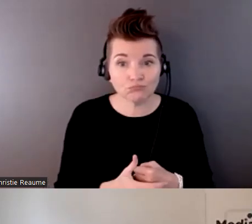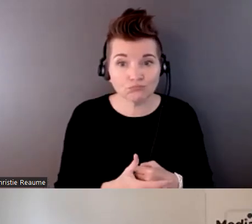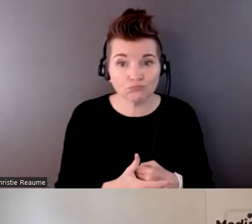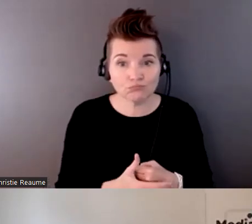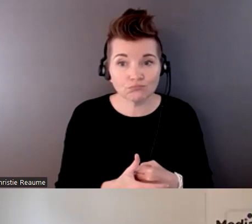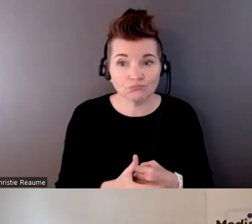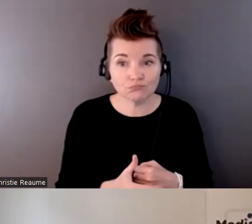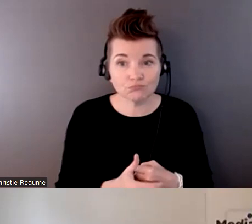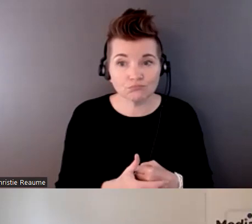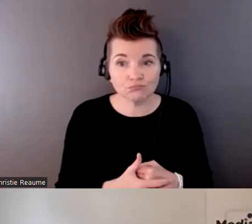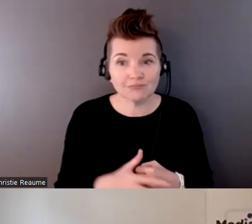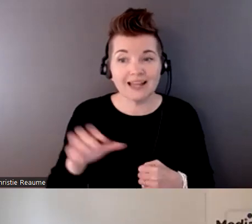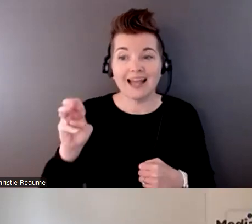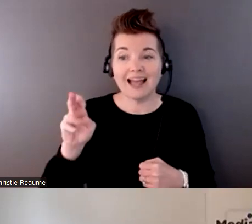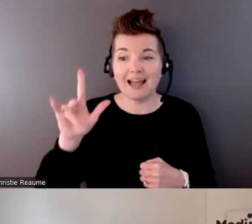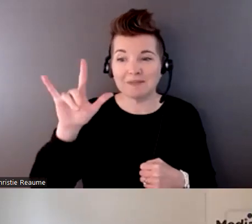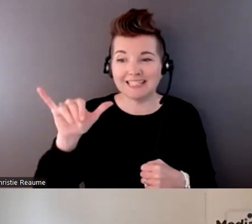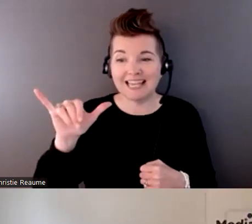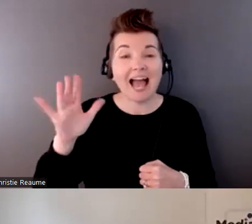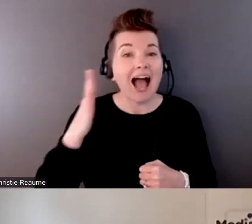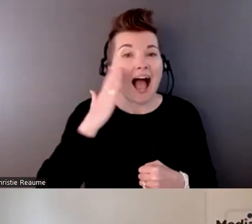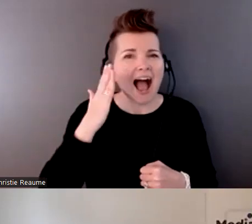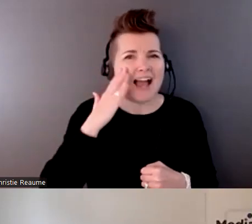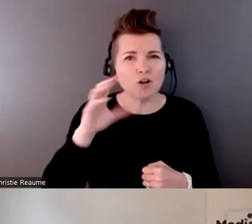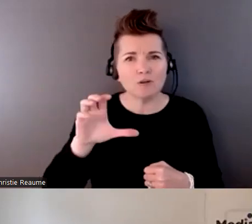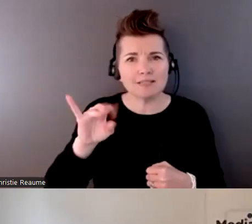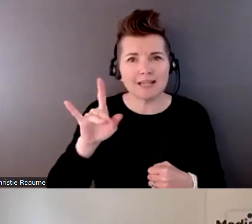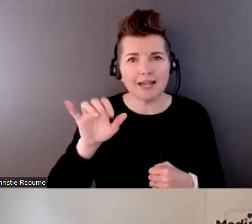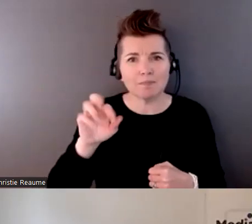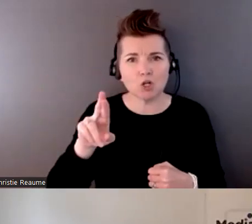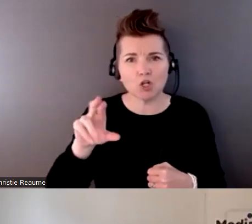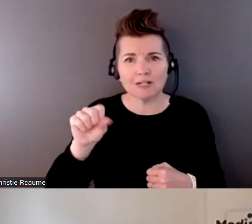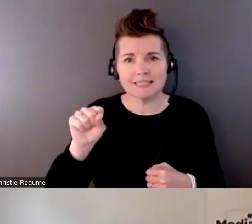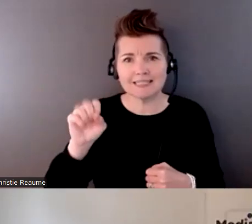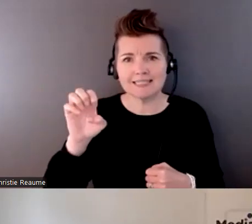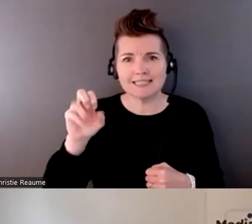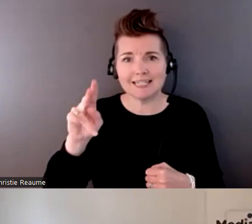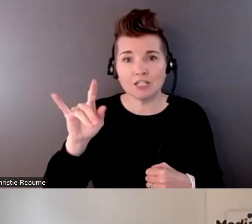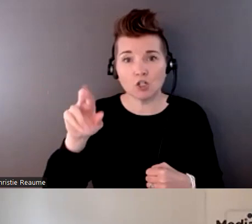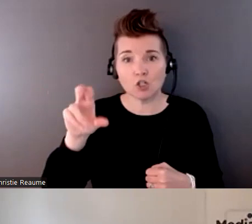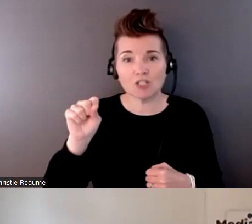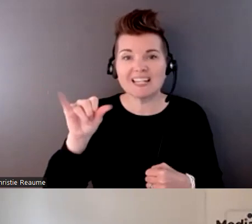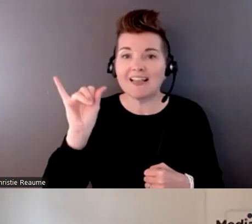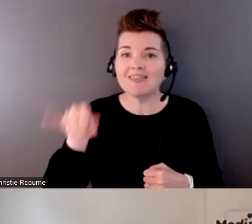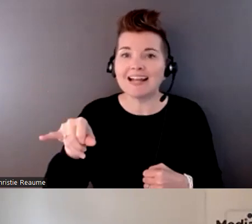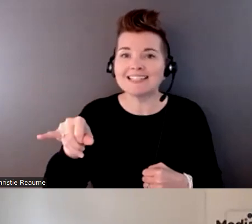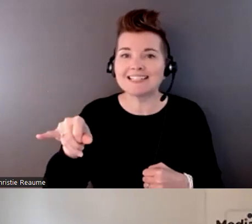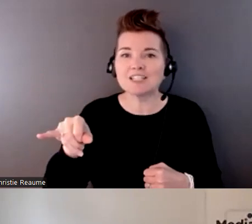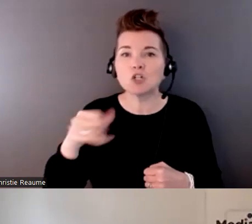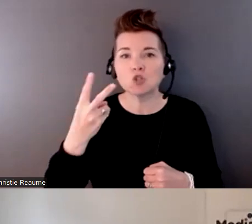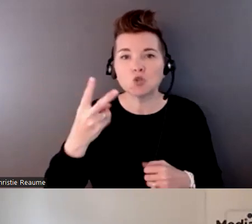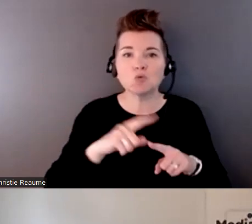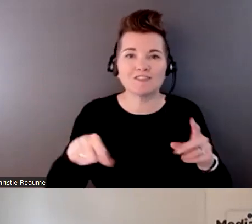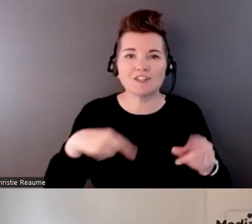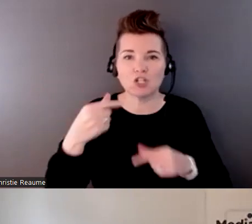sorry I know cyber seniors is um an intergenerational program um and they do have sort of high school